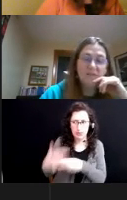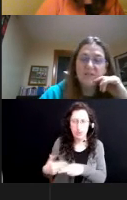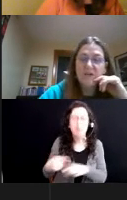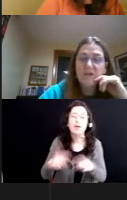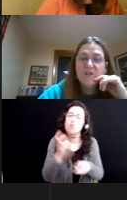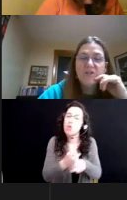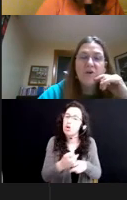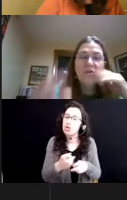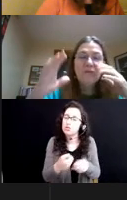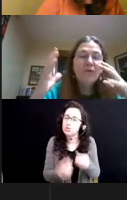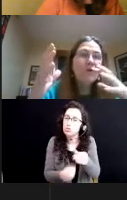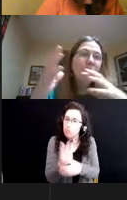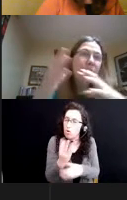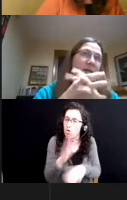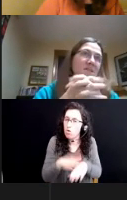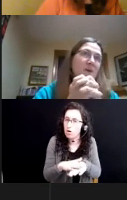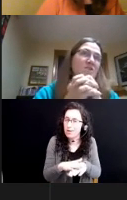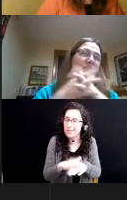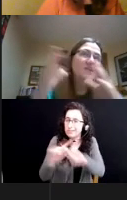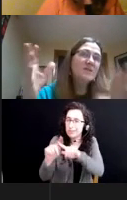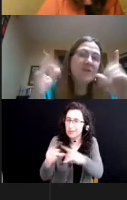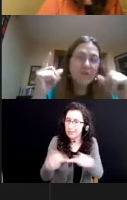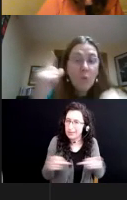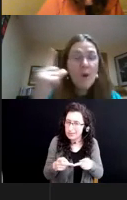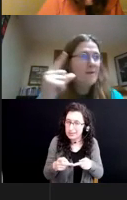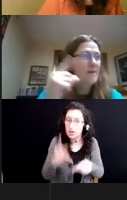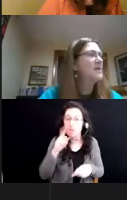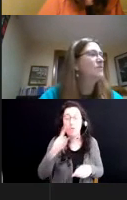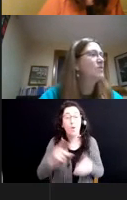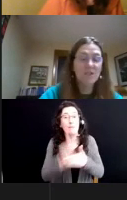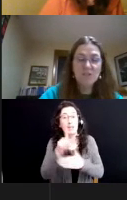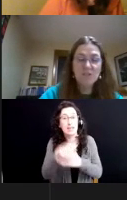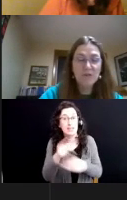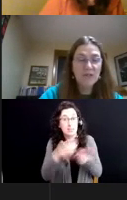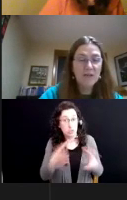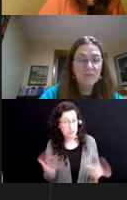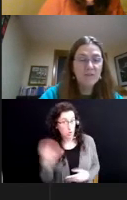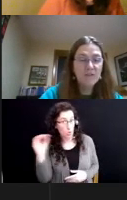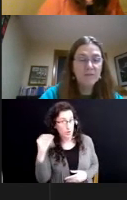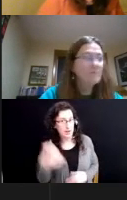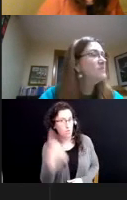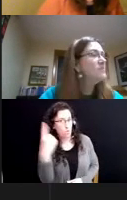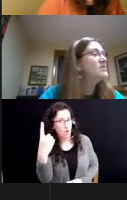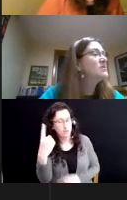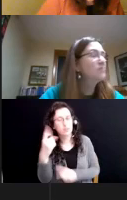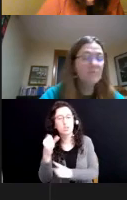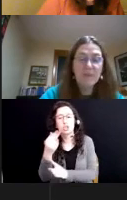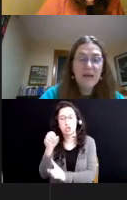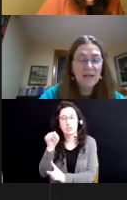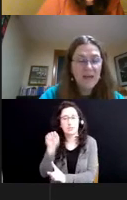lot of sites. So for the plant specialist, and there's one in the state of Oregon, and she's brilliant, and she's